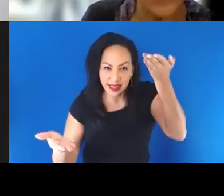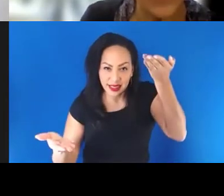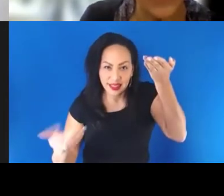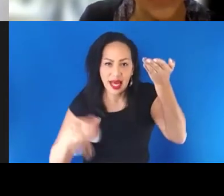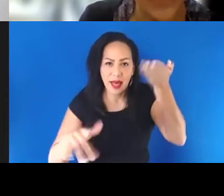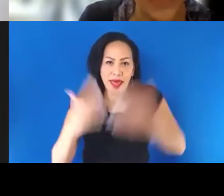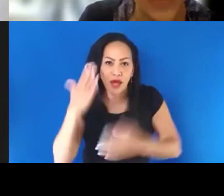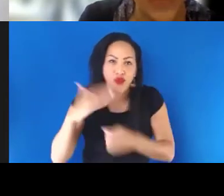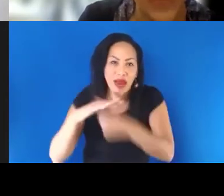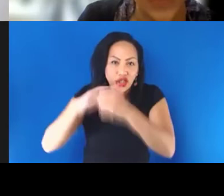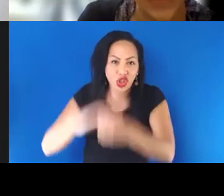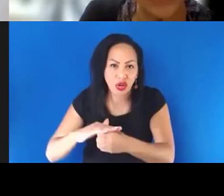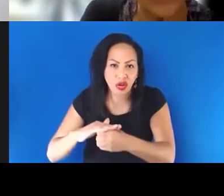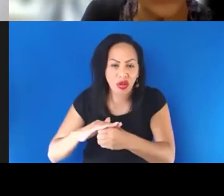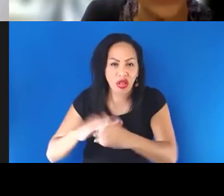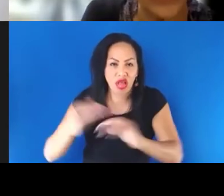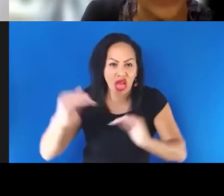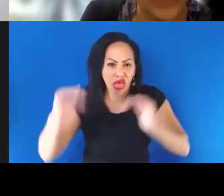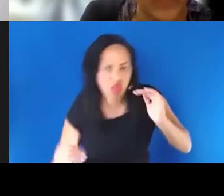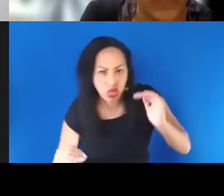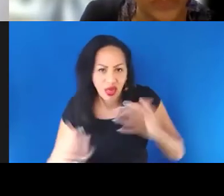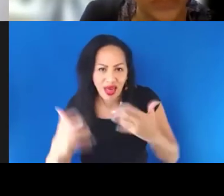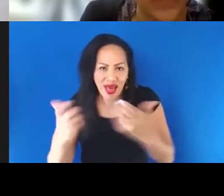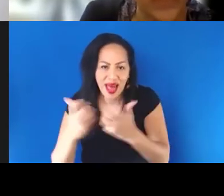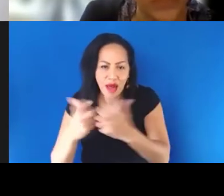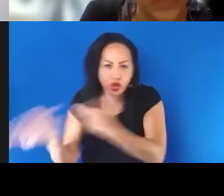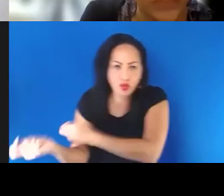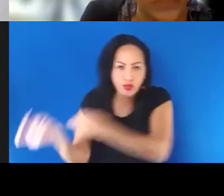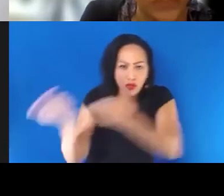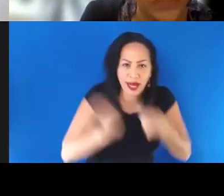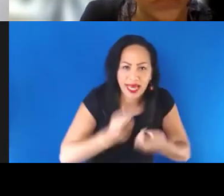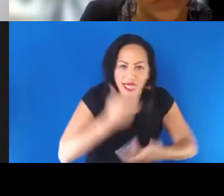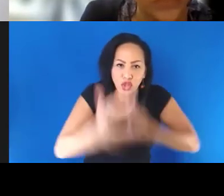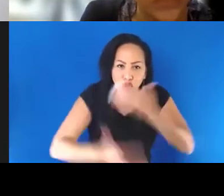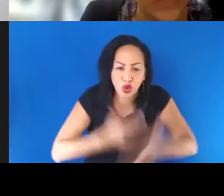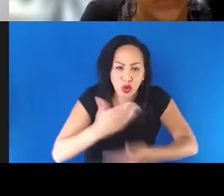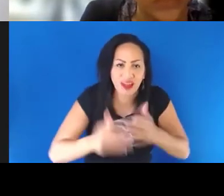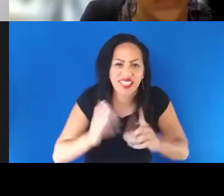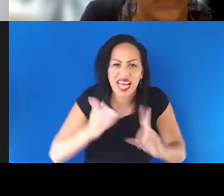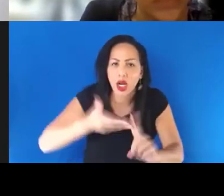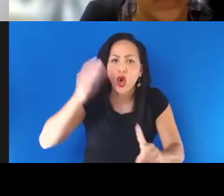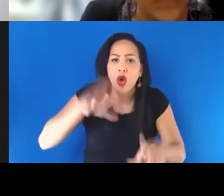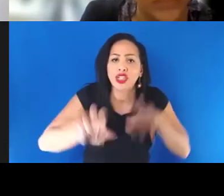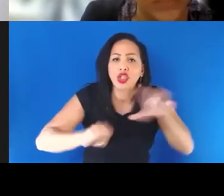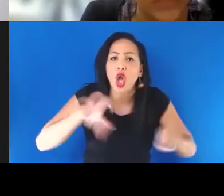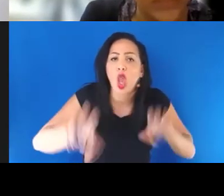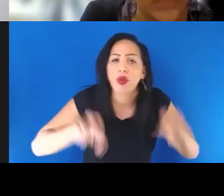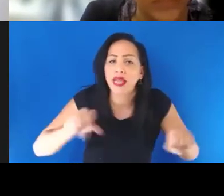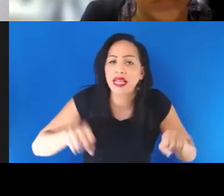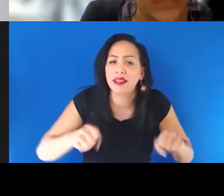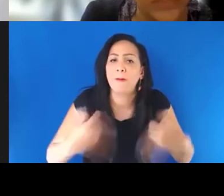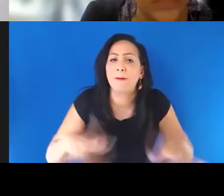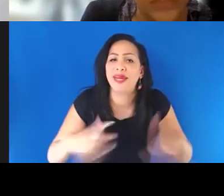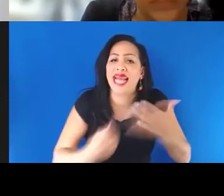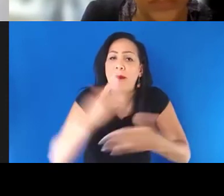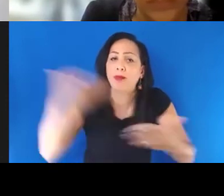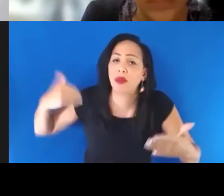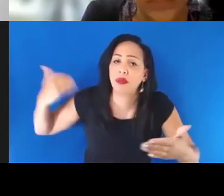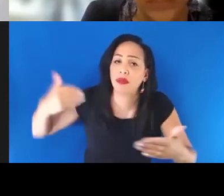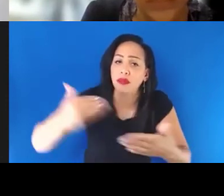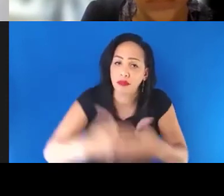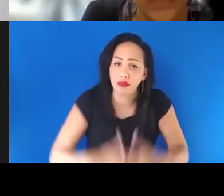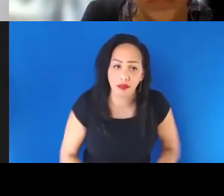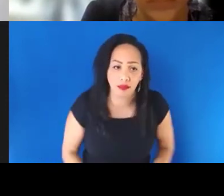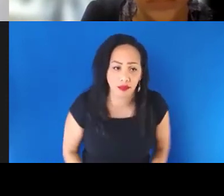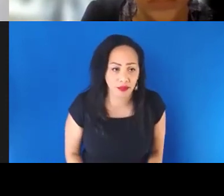to bring it into storytelling and acknowledge colonialism. So I think one of the things is to have a discussion as a